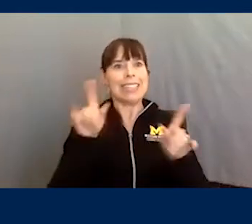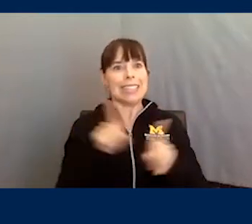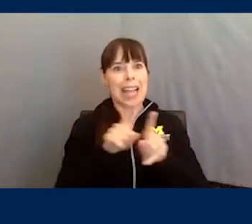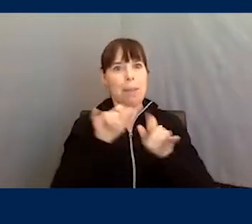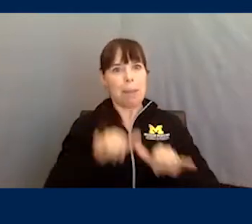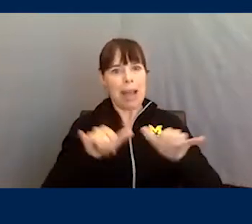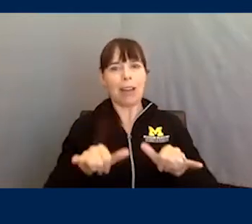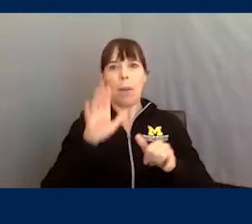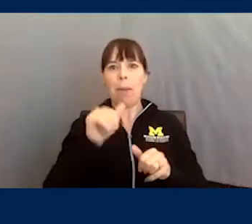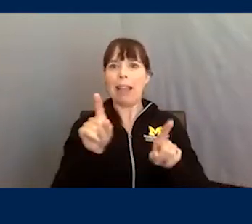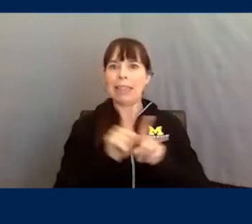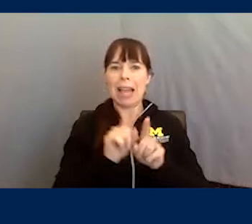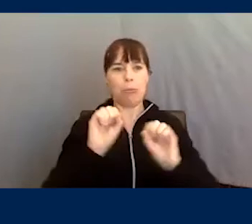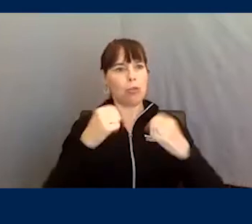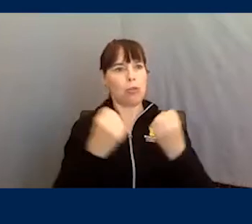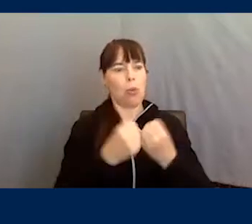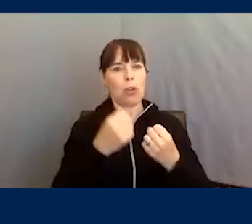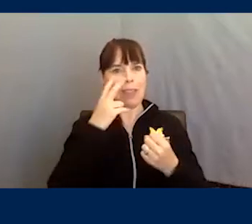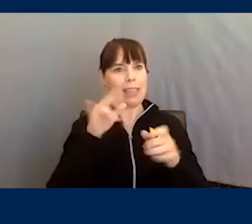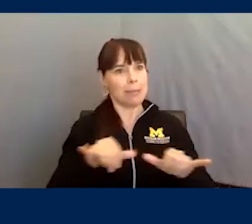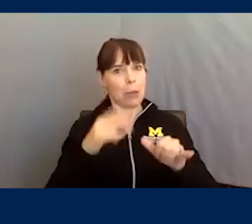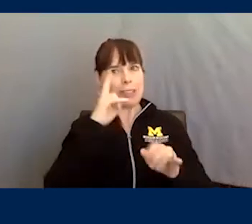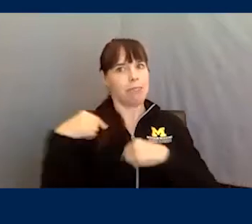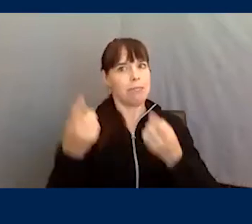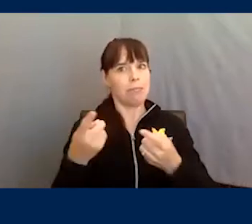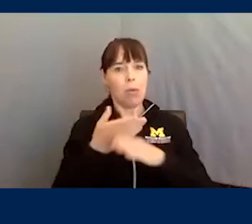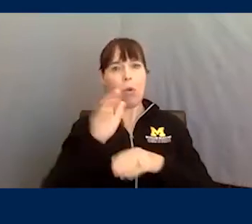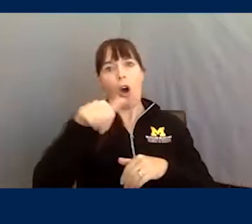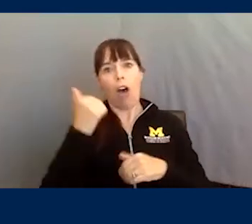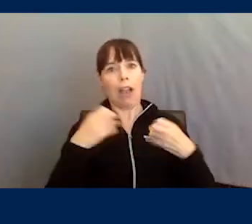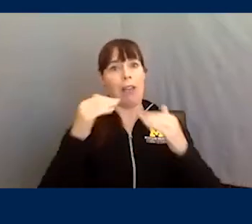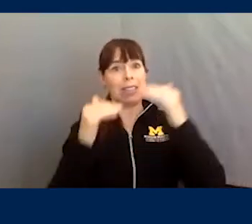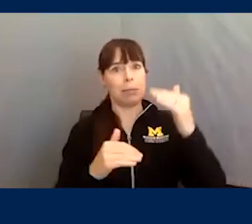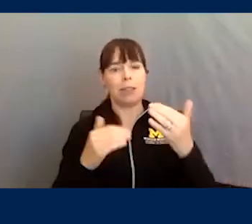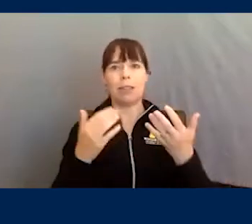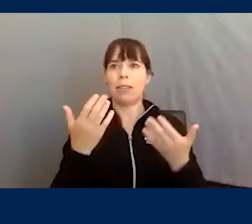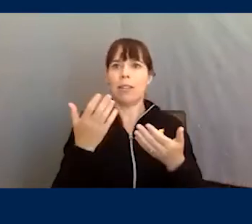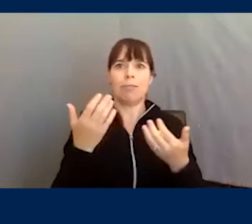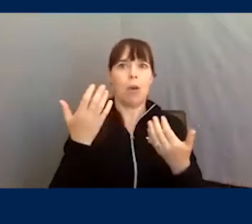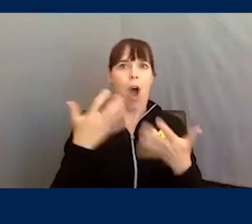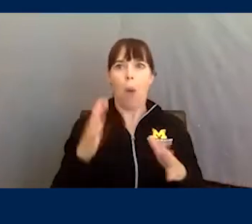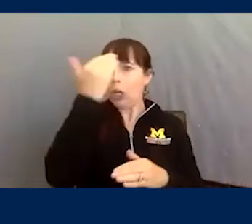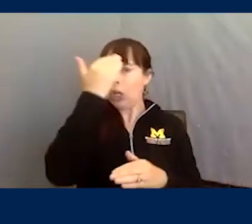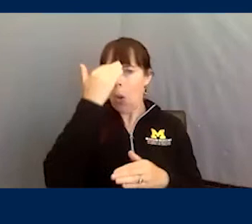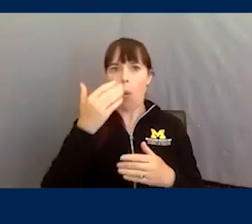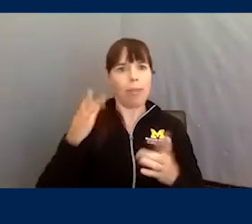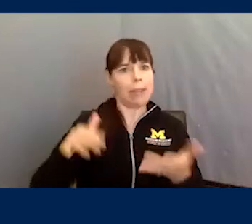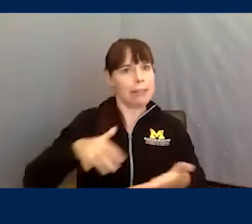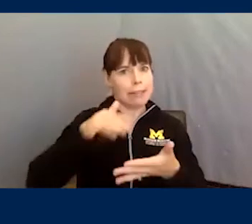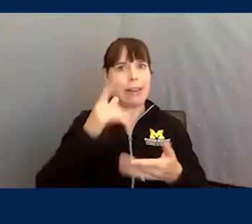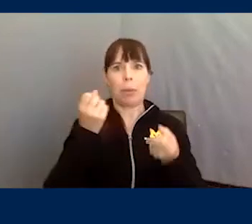social determinants of health that produce all other health disparities that are well known and have been well studied for